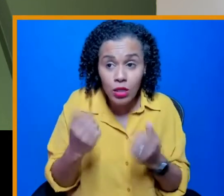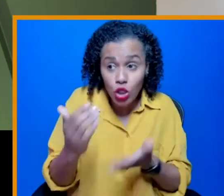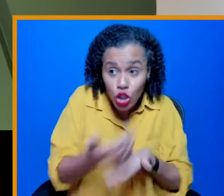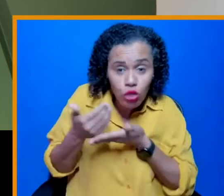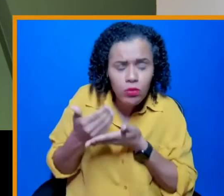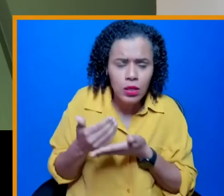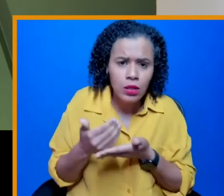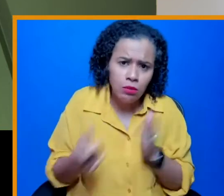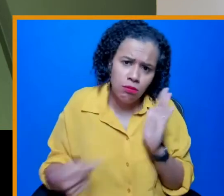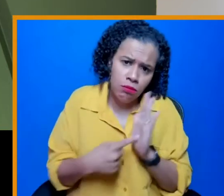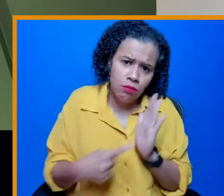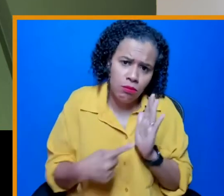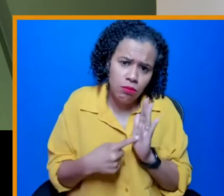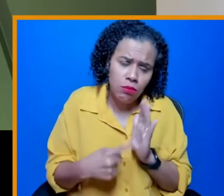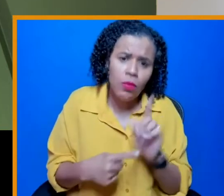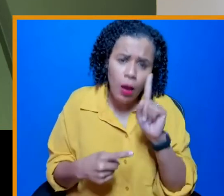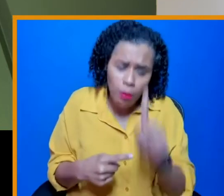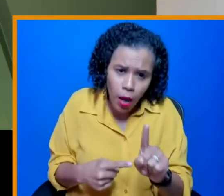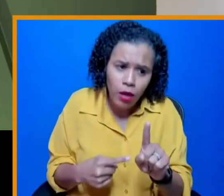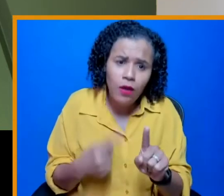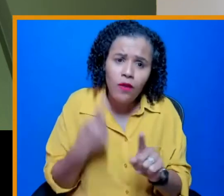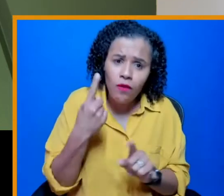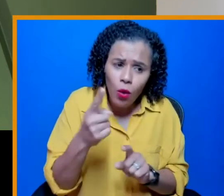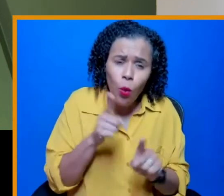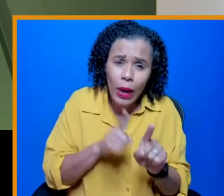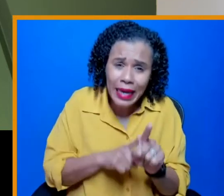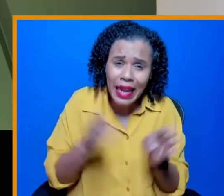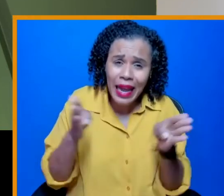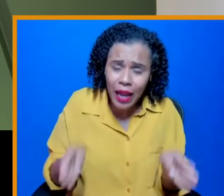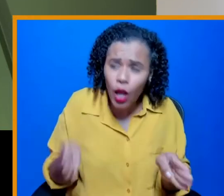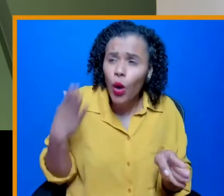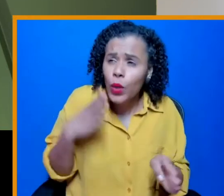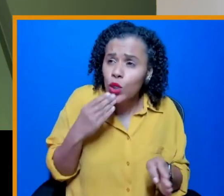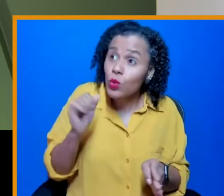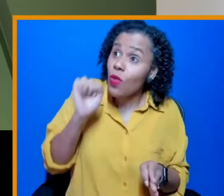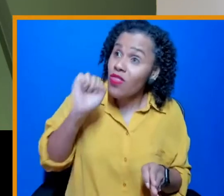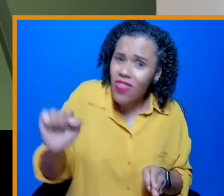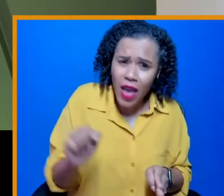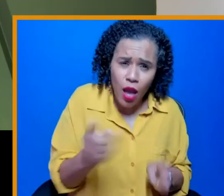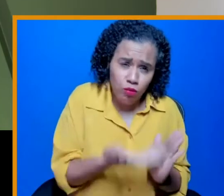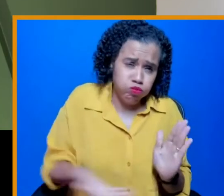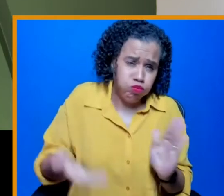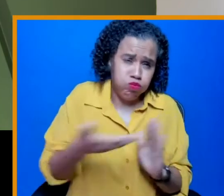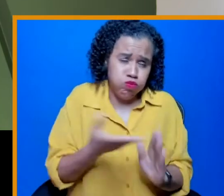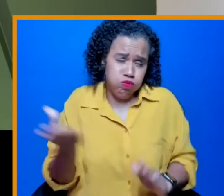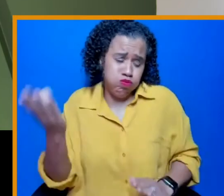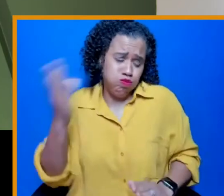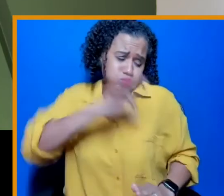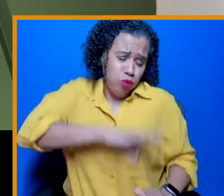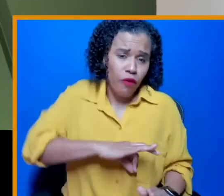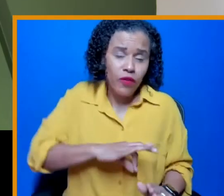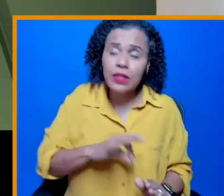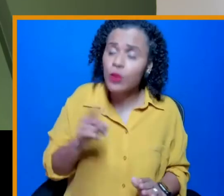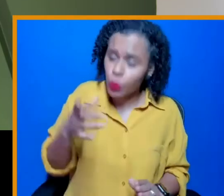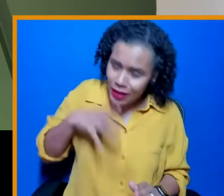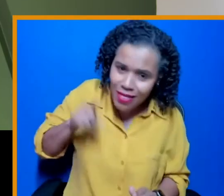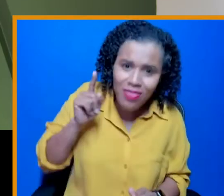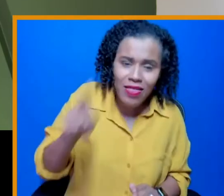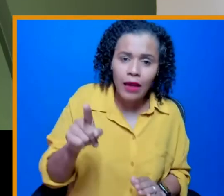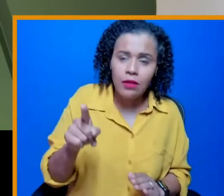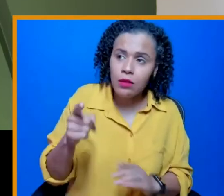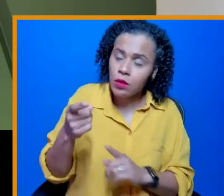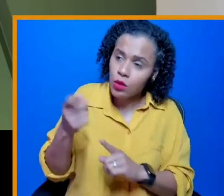But for a year, we need to use those massive profits that they'll be making to pay for what we need to do to target